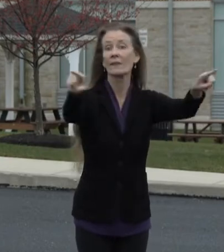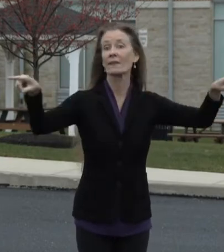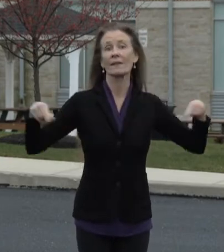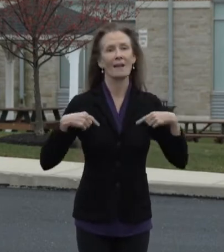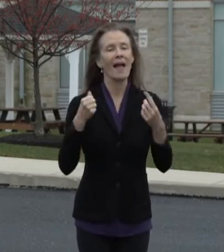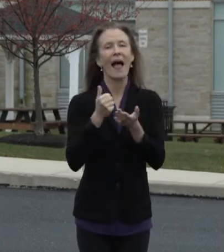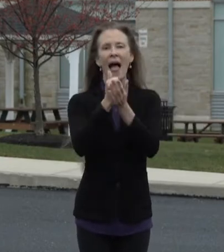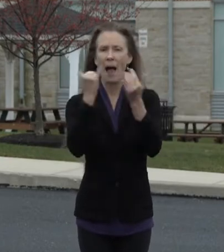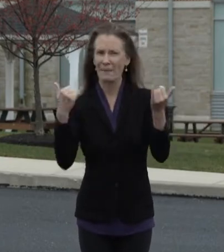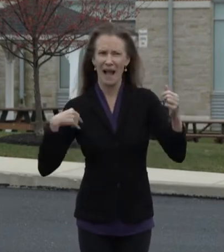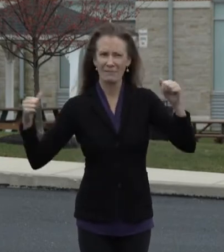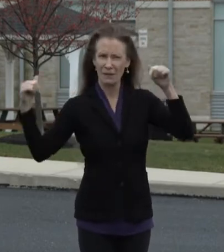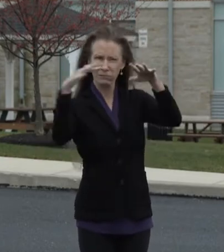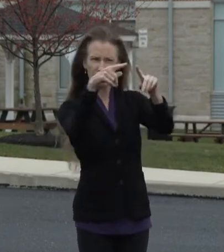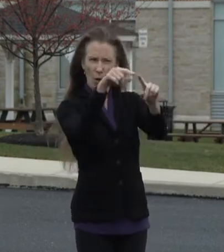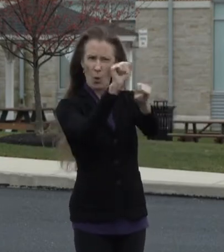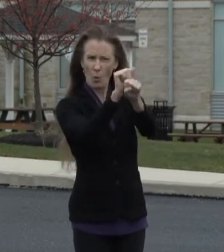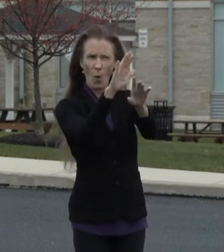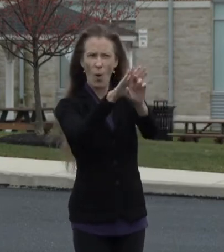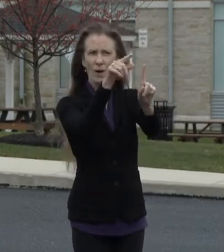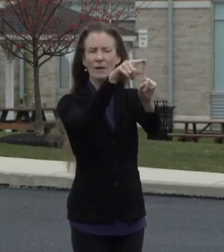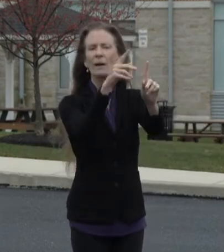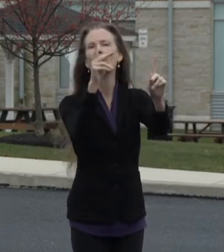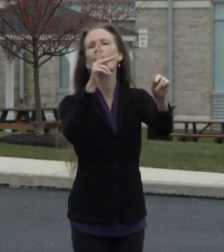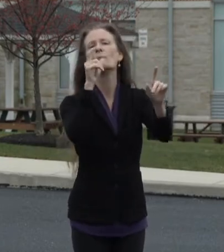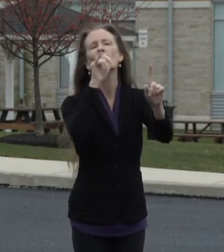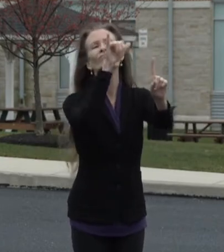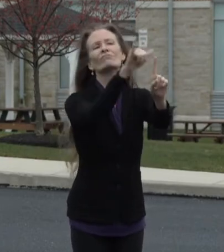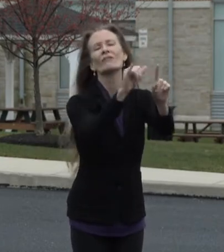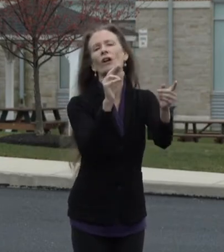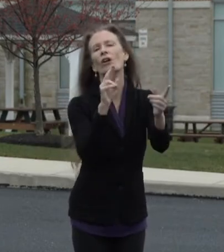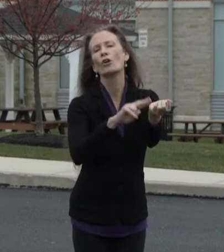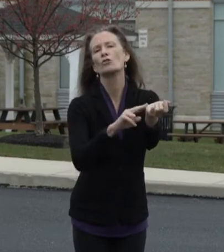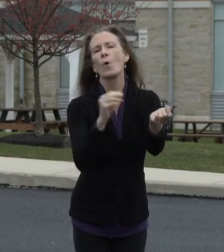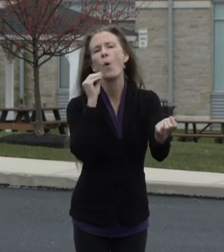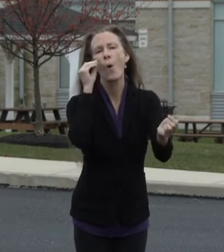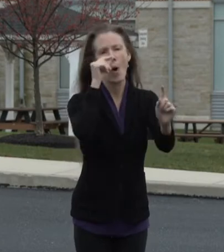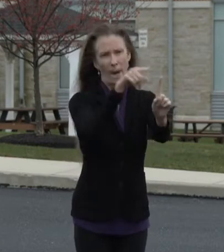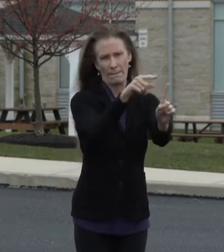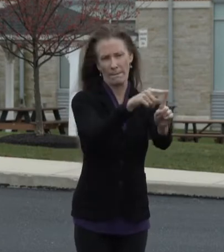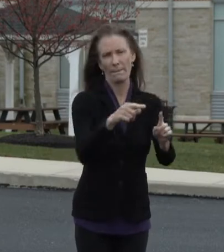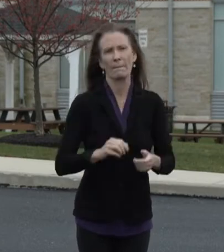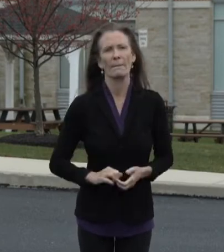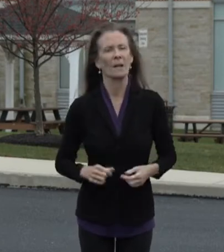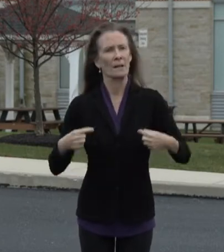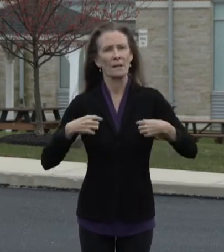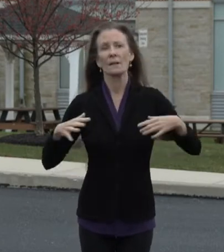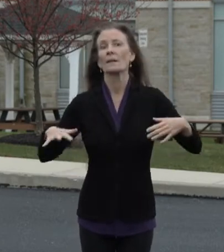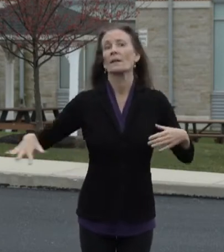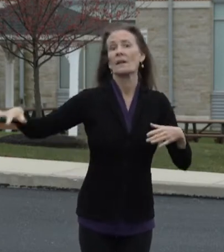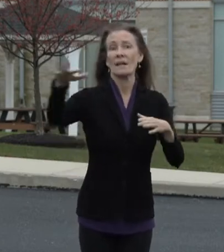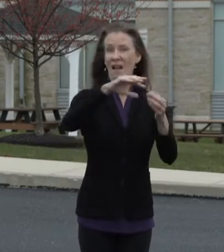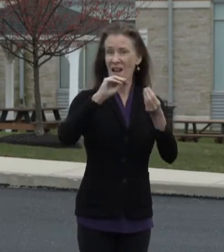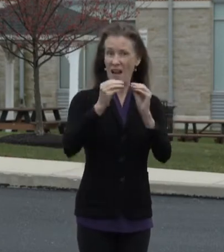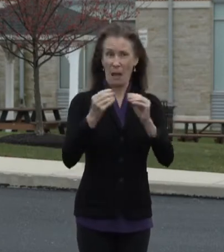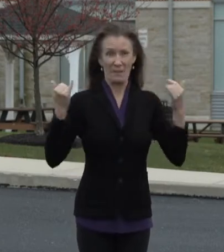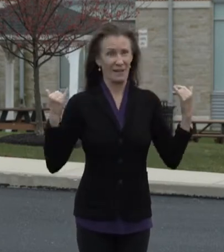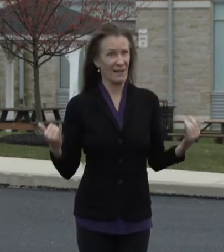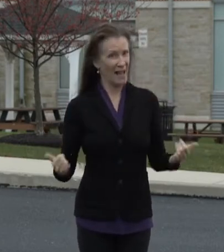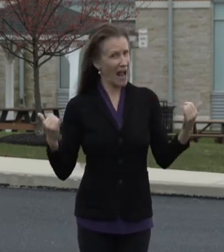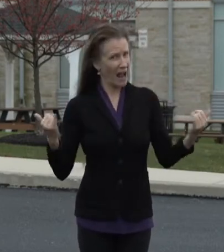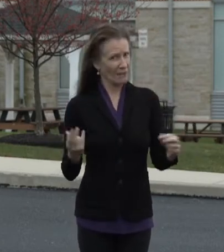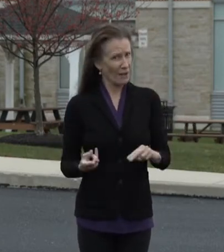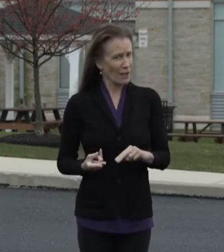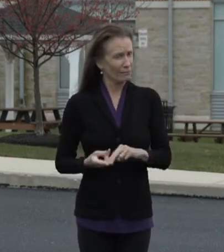vulnerable Pennsylvanians. We know that the number of cases of COVID-19 in a long-term